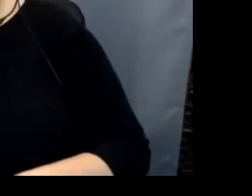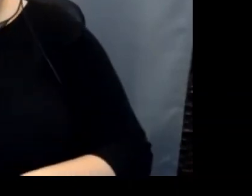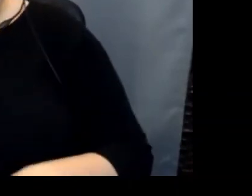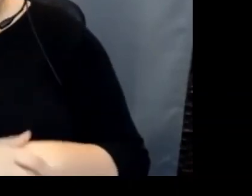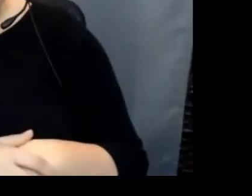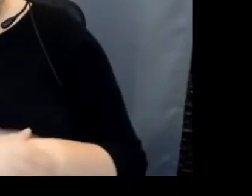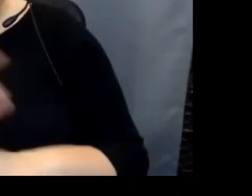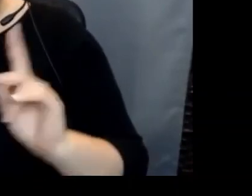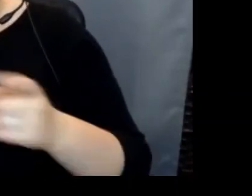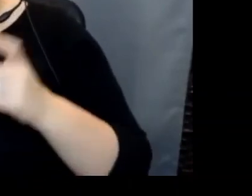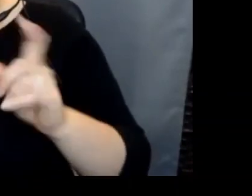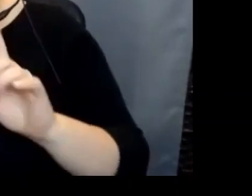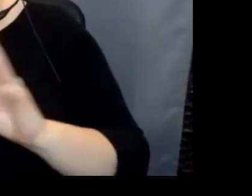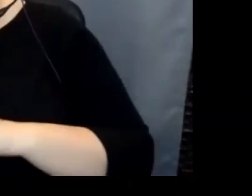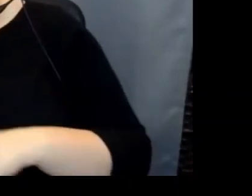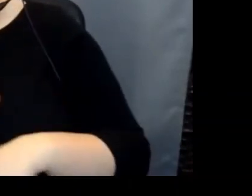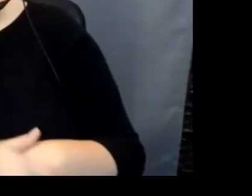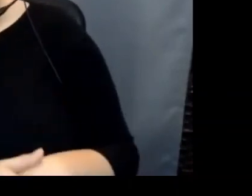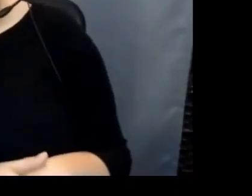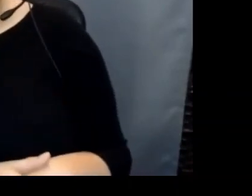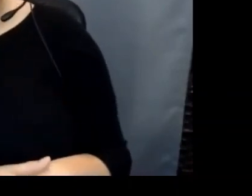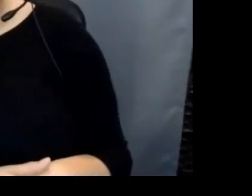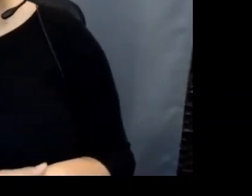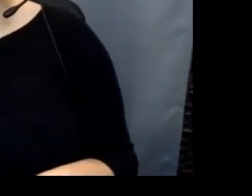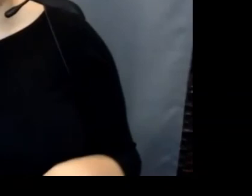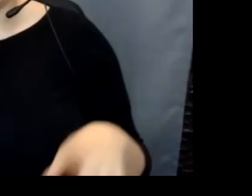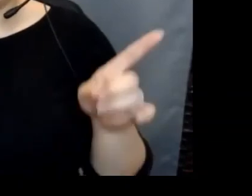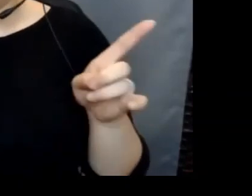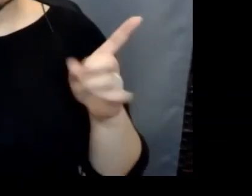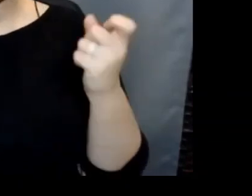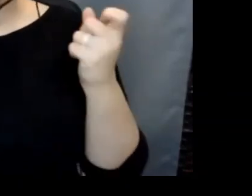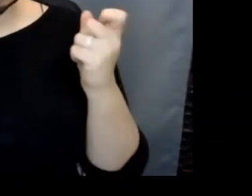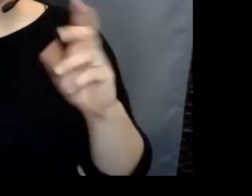is a great benefit. Yeah, we have lots